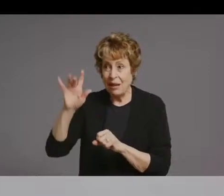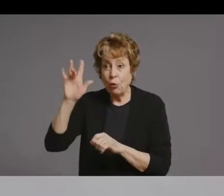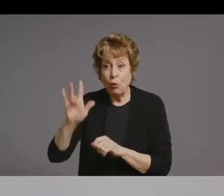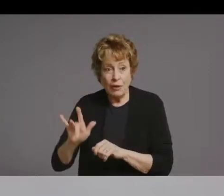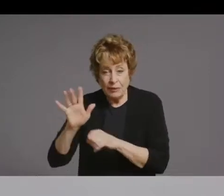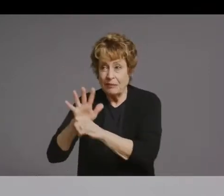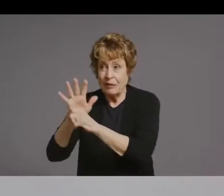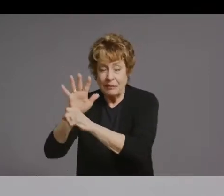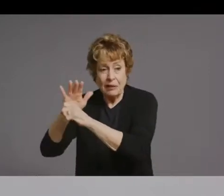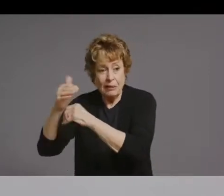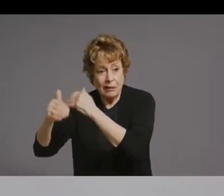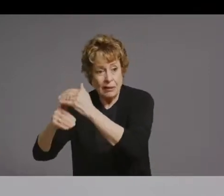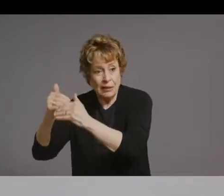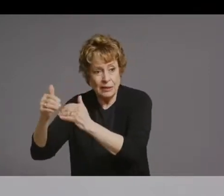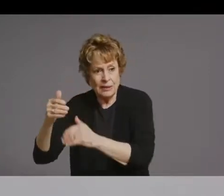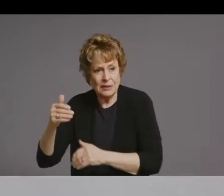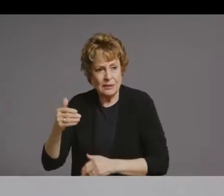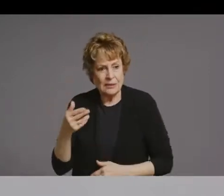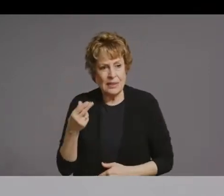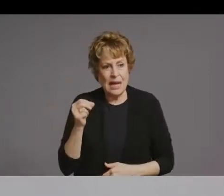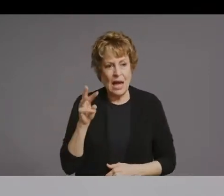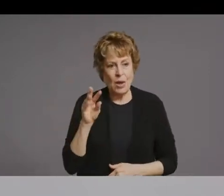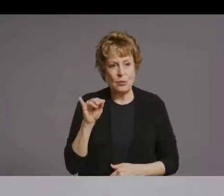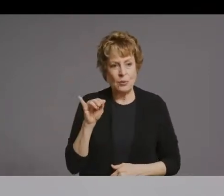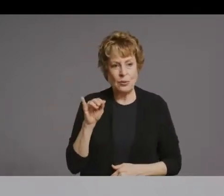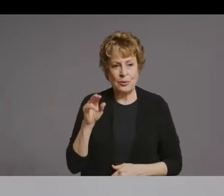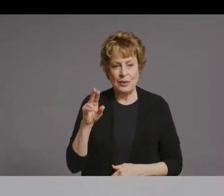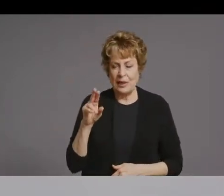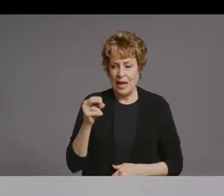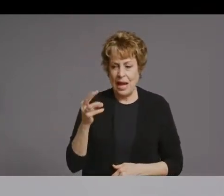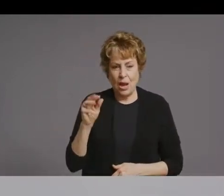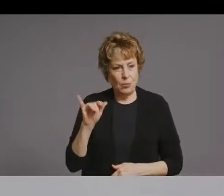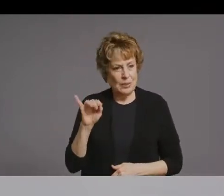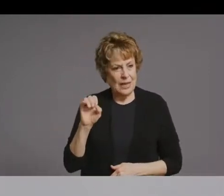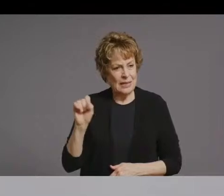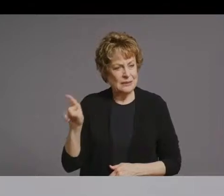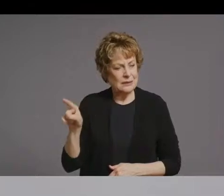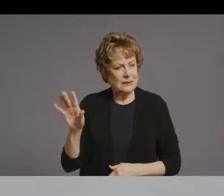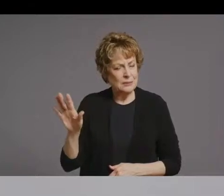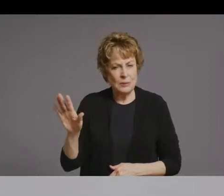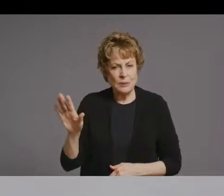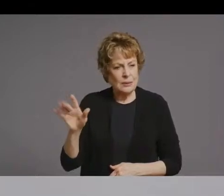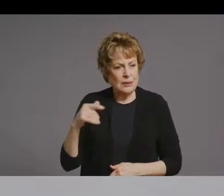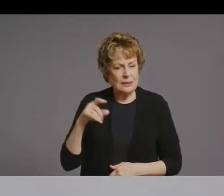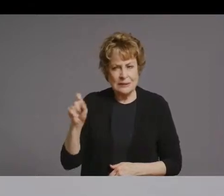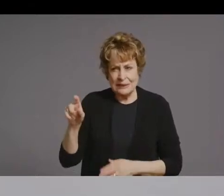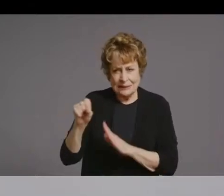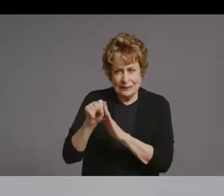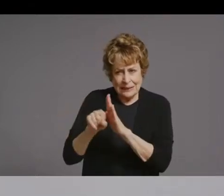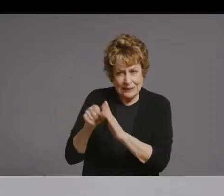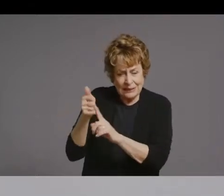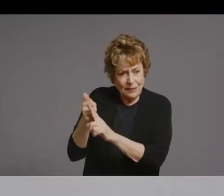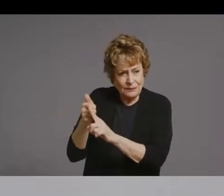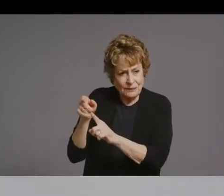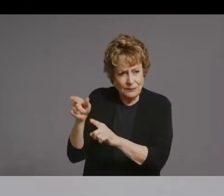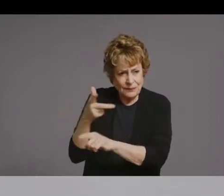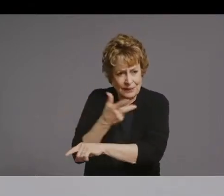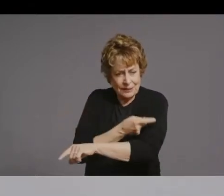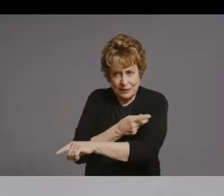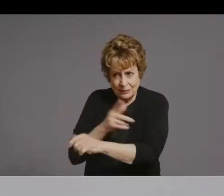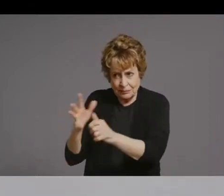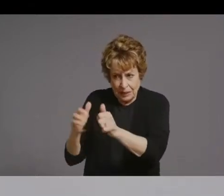this with you a little bit. But kind of what does that tell you about where we are as a state in terms of vaccine uptake? And I know you talked about